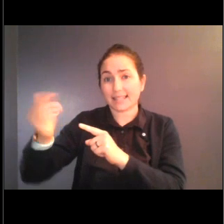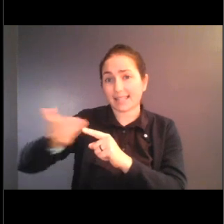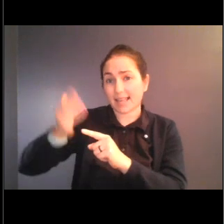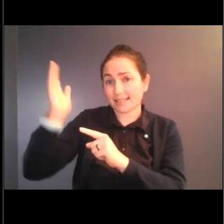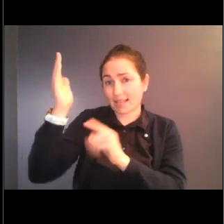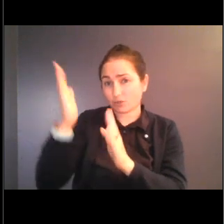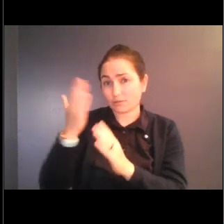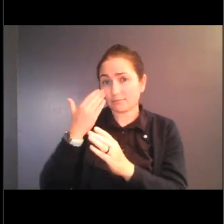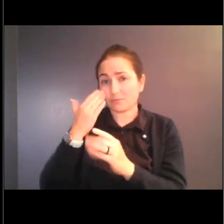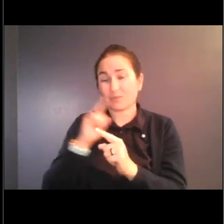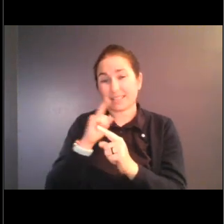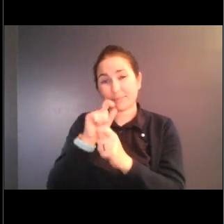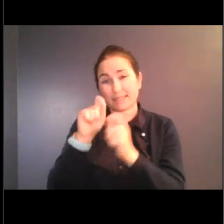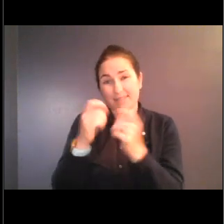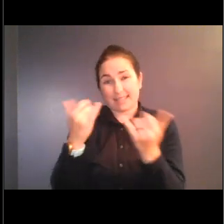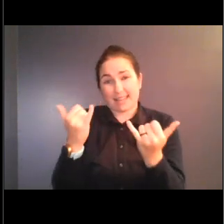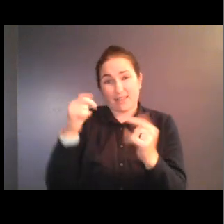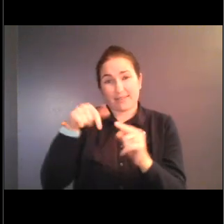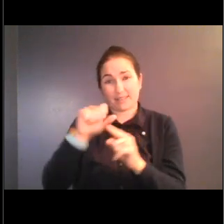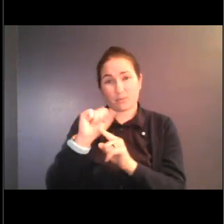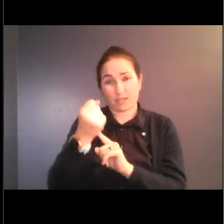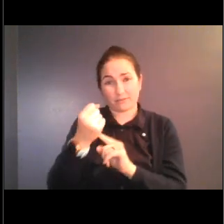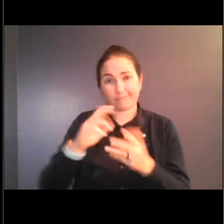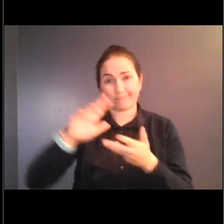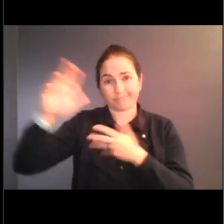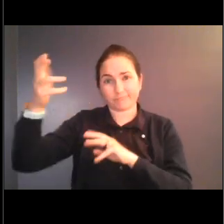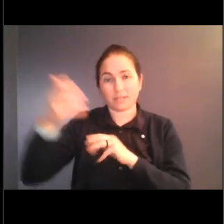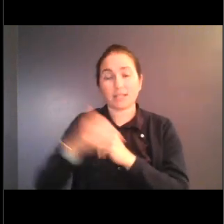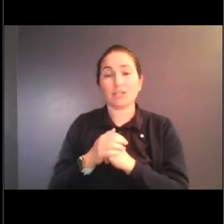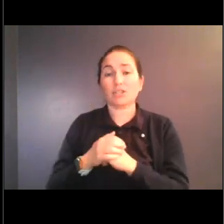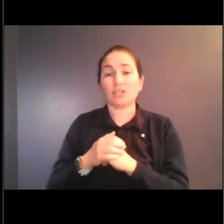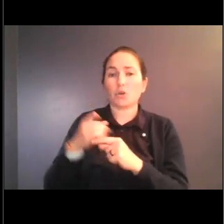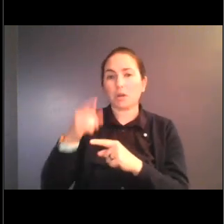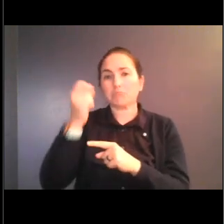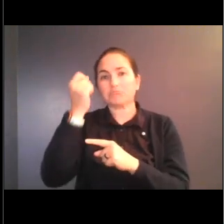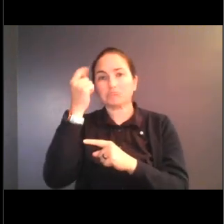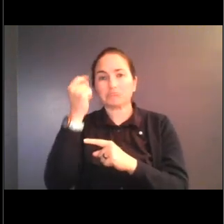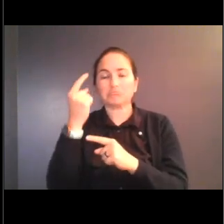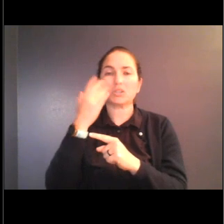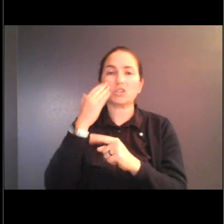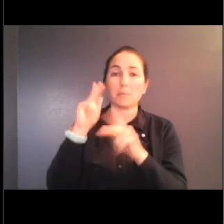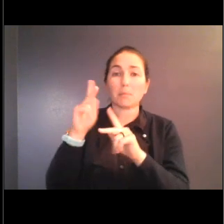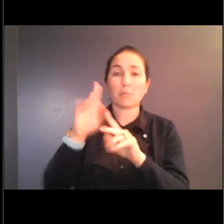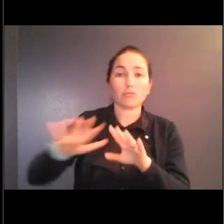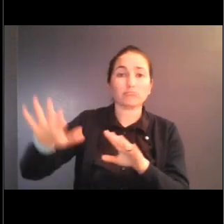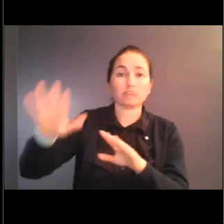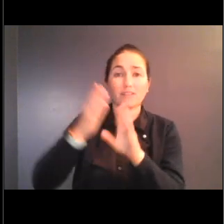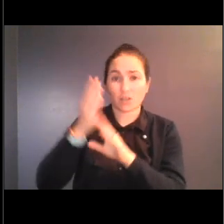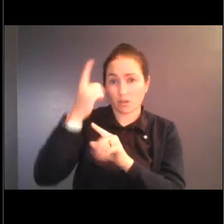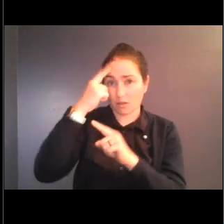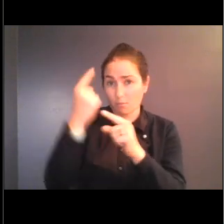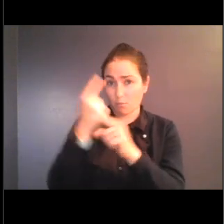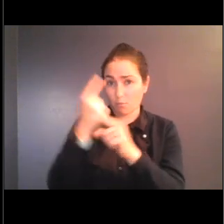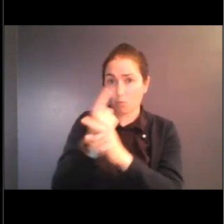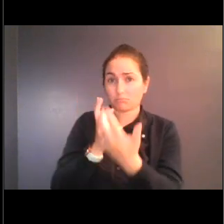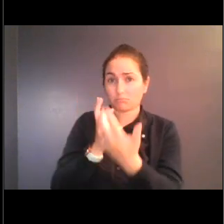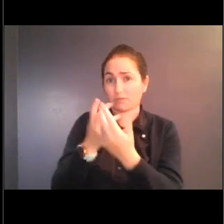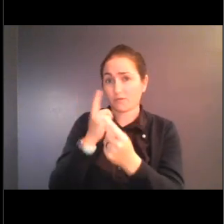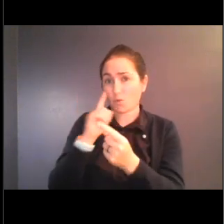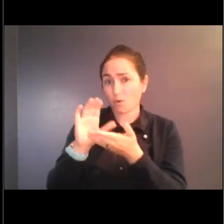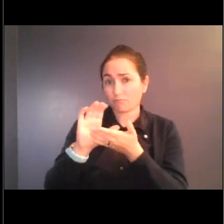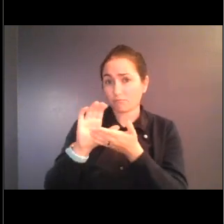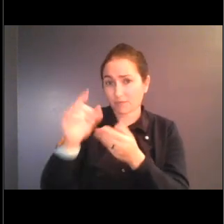in, you know, the current situation. And so he got an idea of what people in the field thought was appropriate compensation